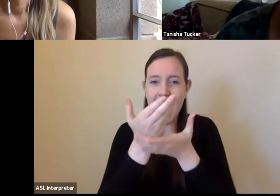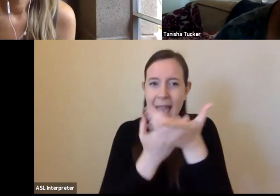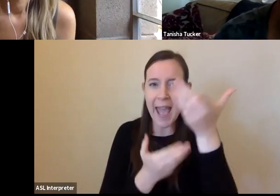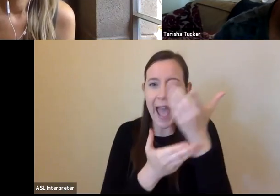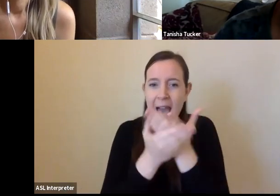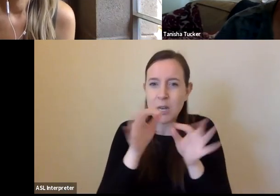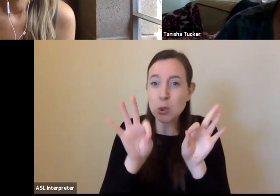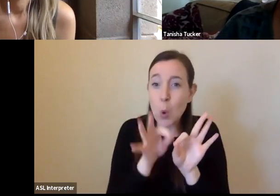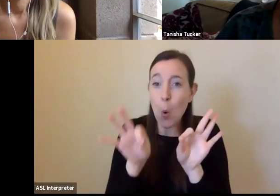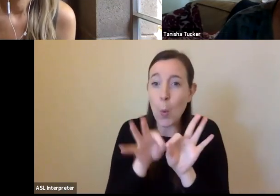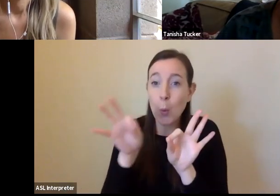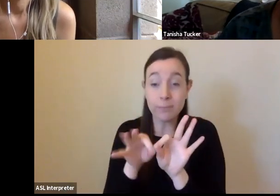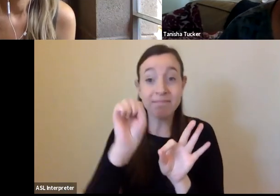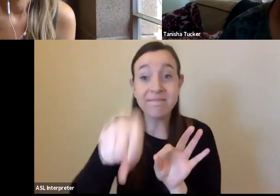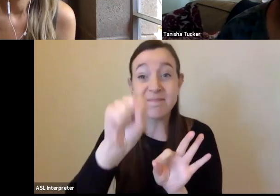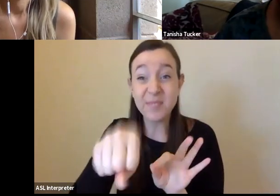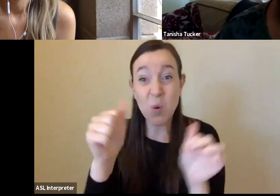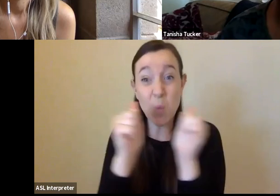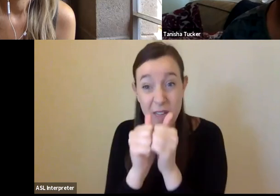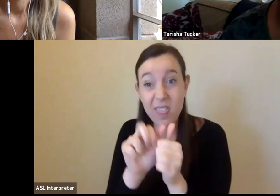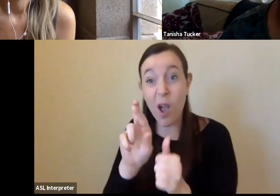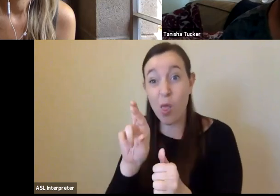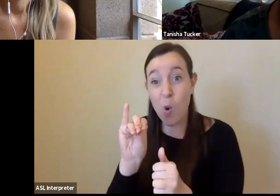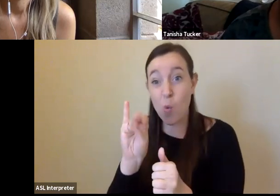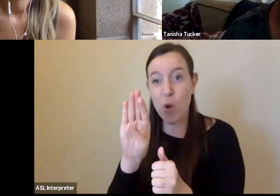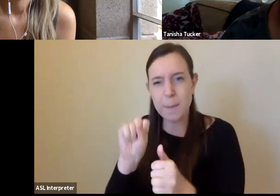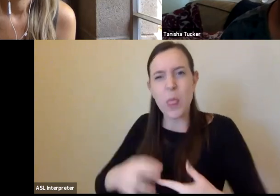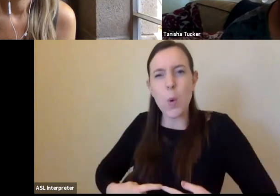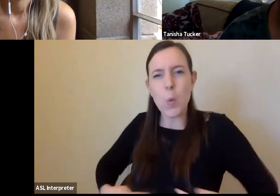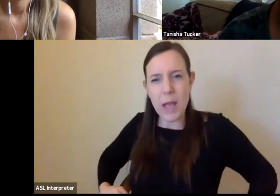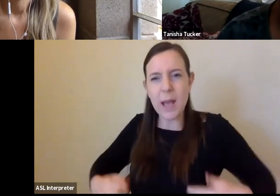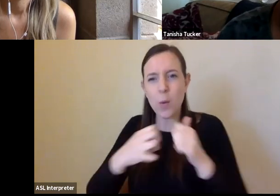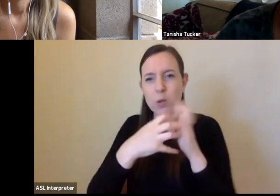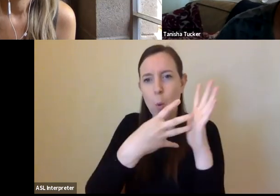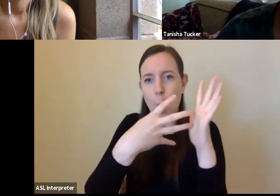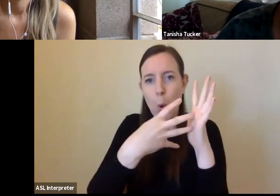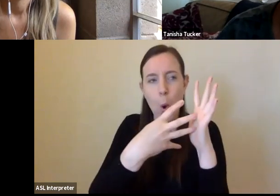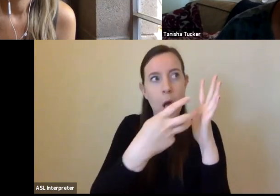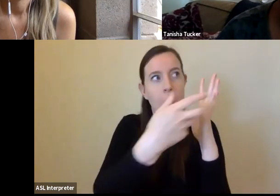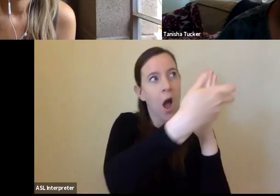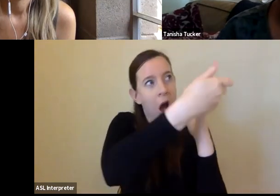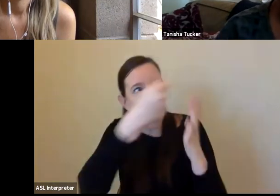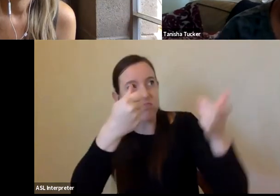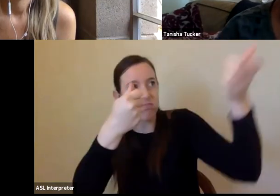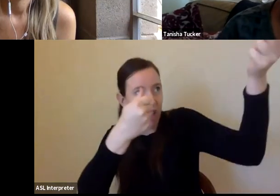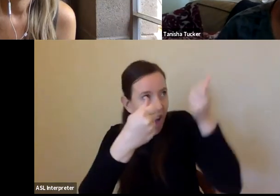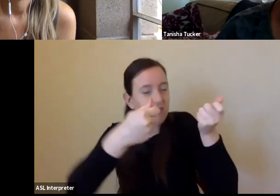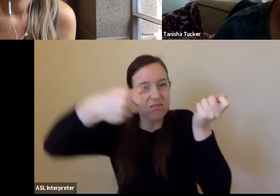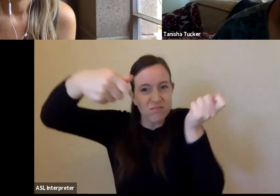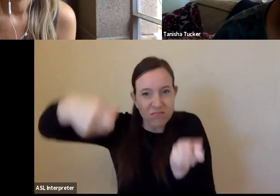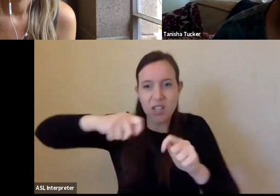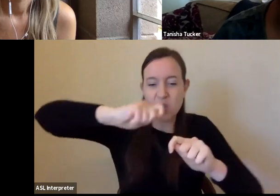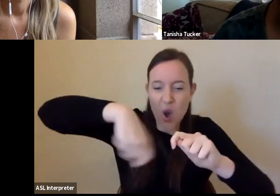which it's nice because it's it's pretty big and long enough for it to take all the fiber,